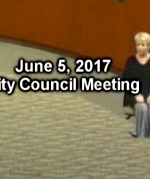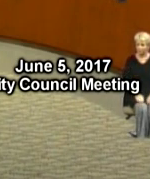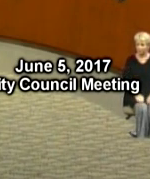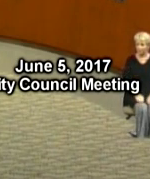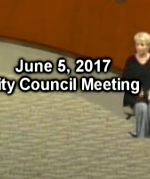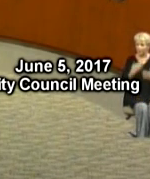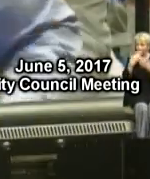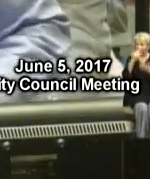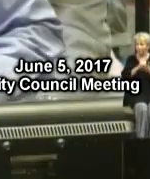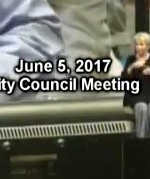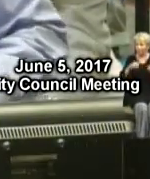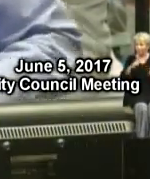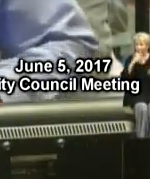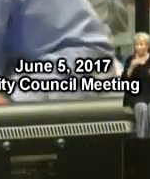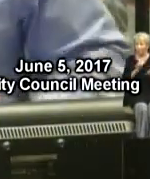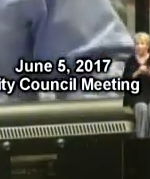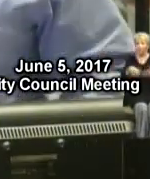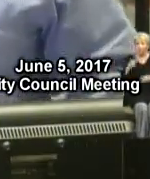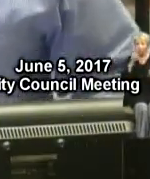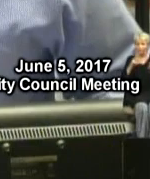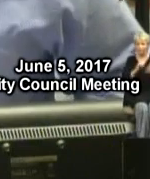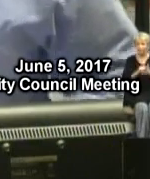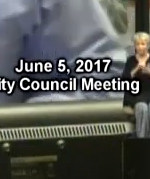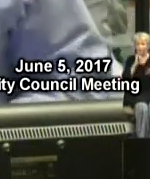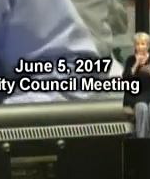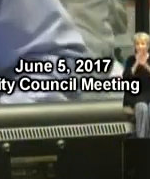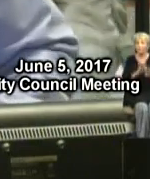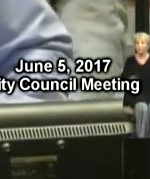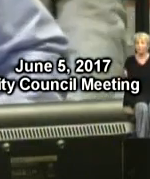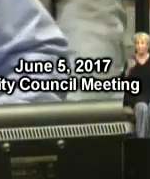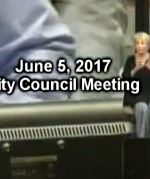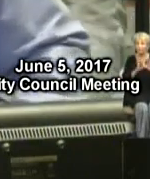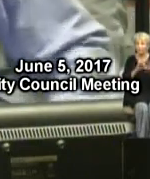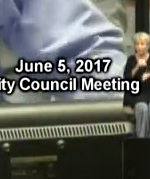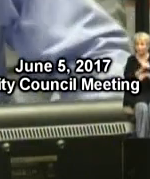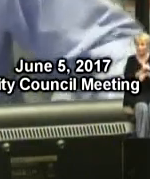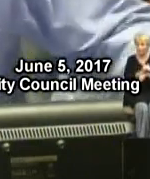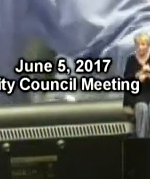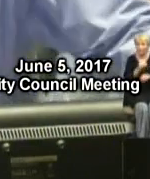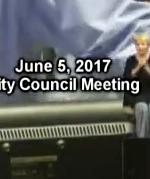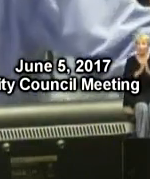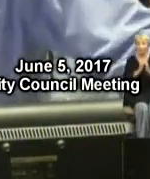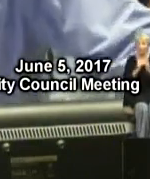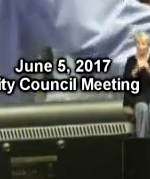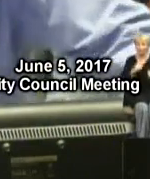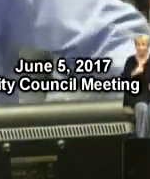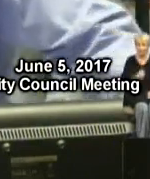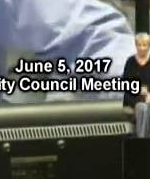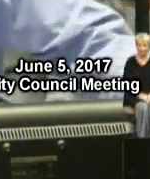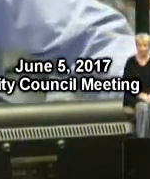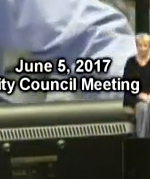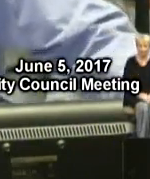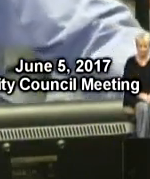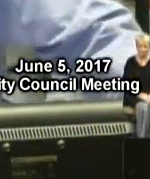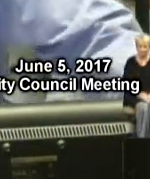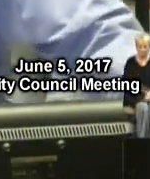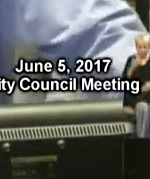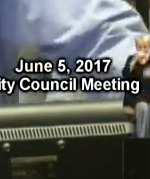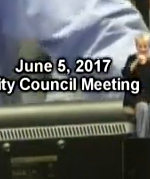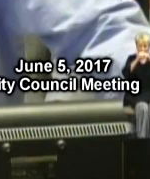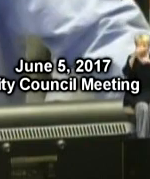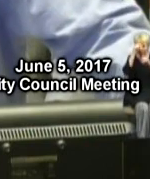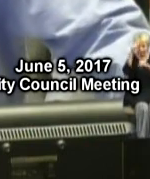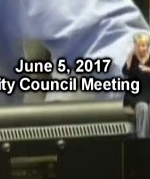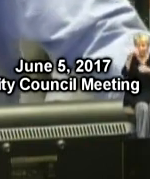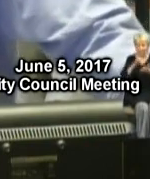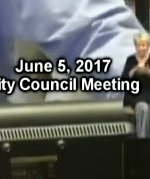Thank you for the opportunity to be here with you folks. Trust it'll be a meaningful evening. If everyone would pray with me. Heavenly Father, we come before